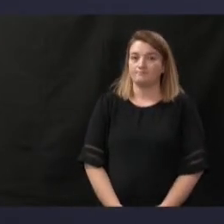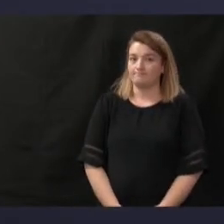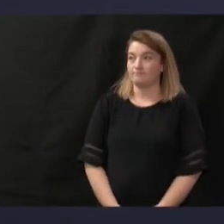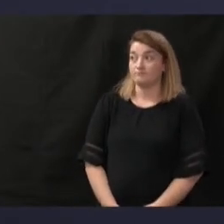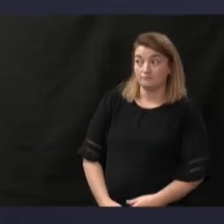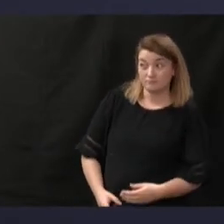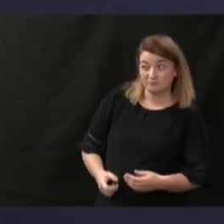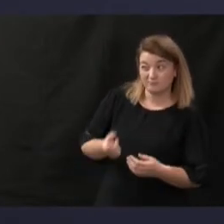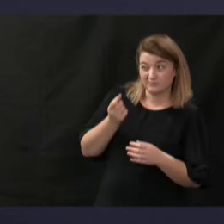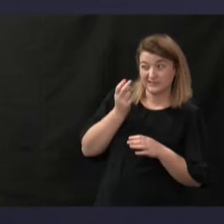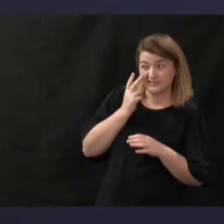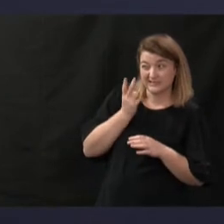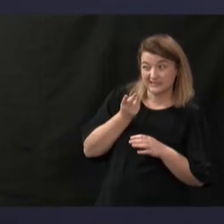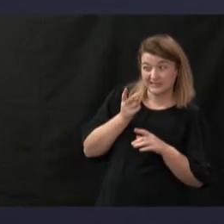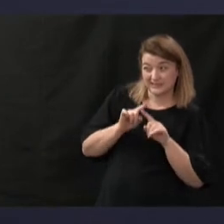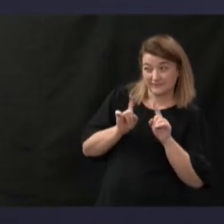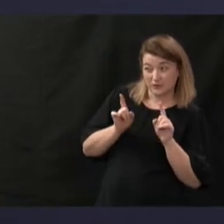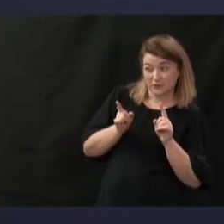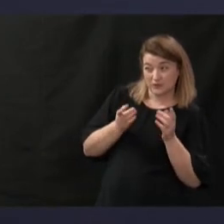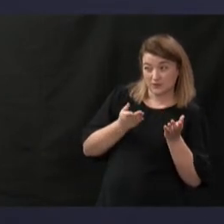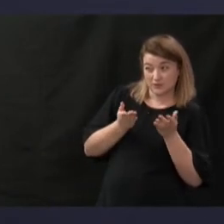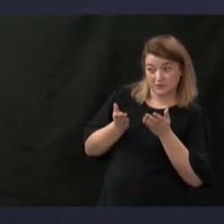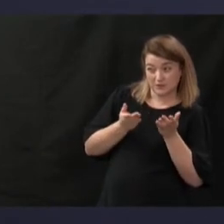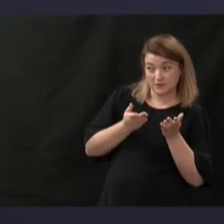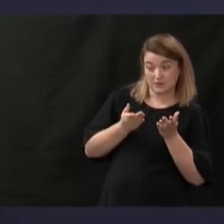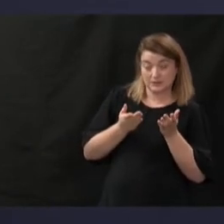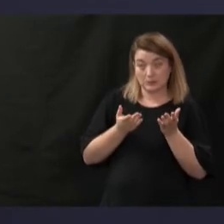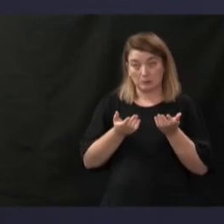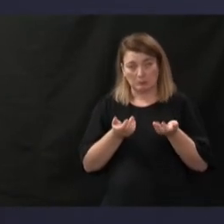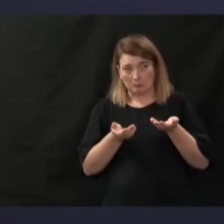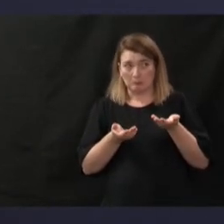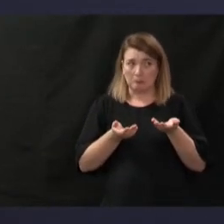Yay? No? Yes. Okay.